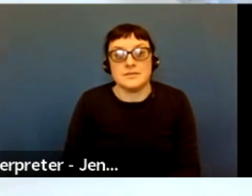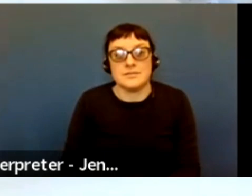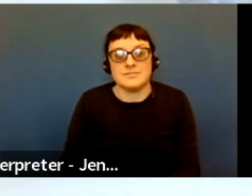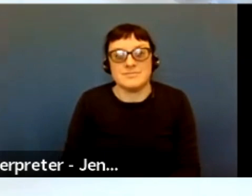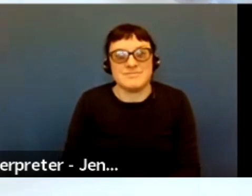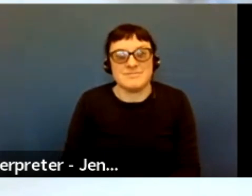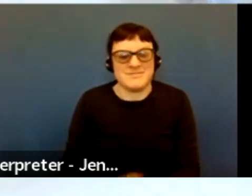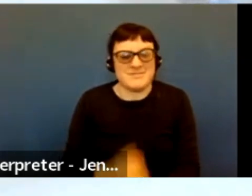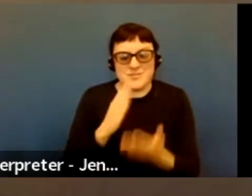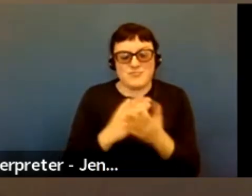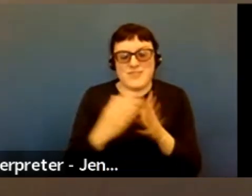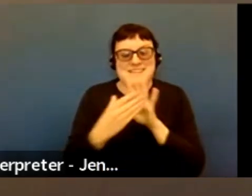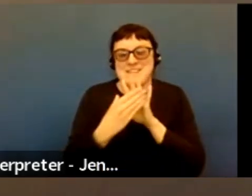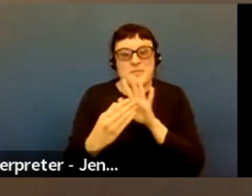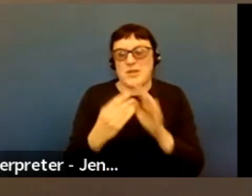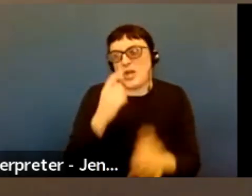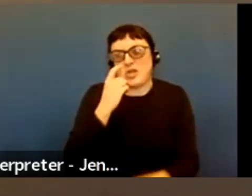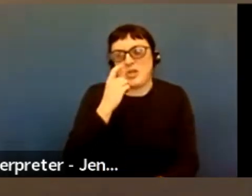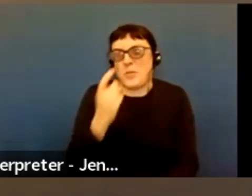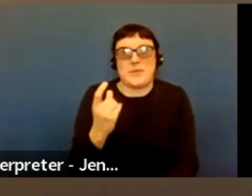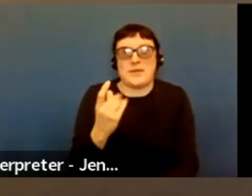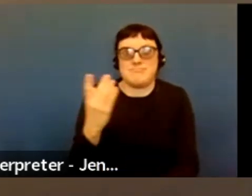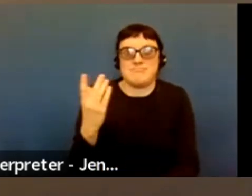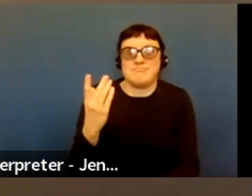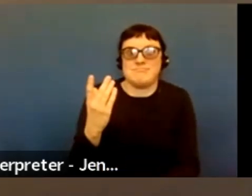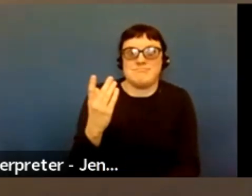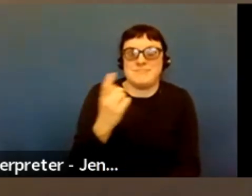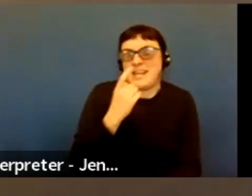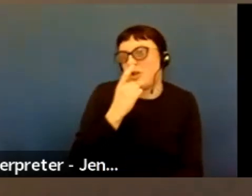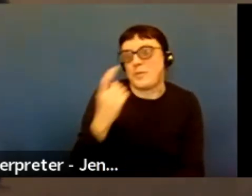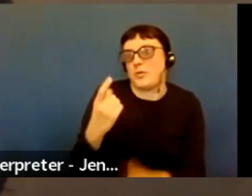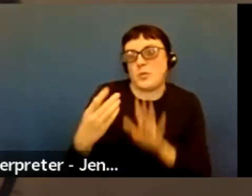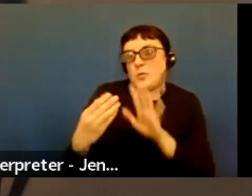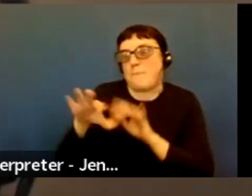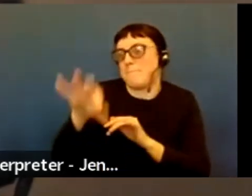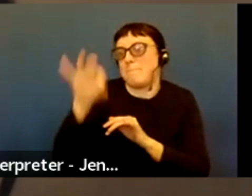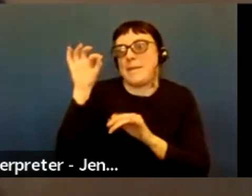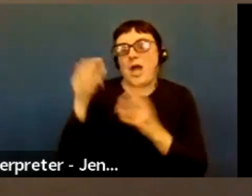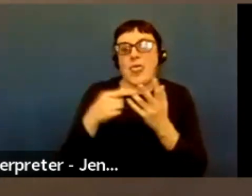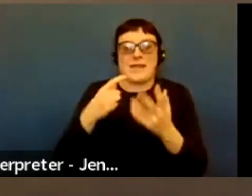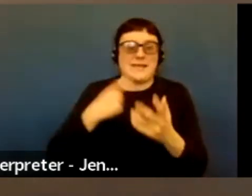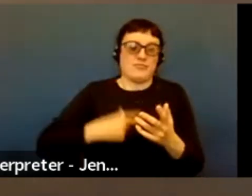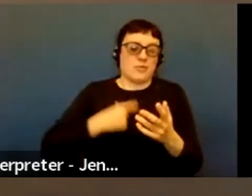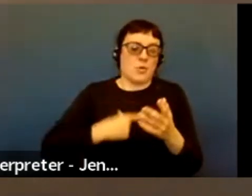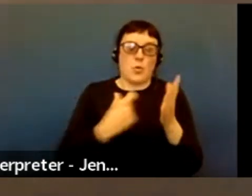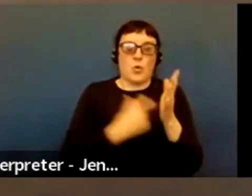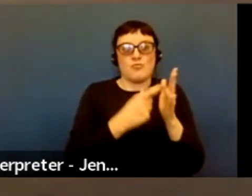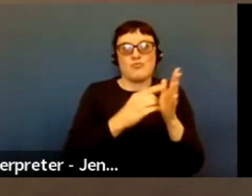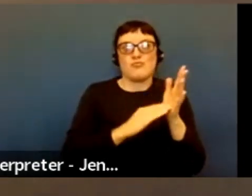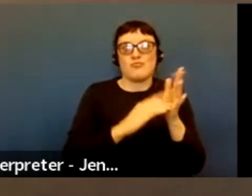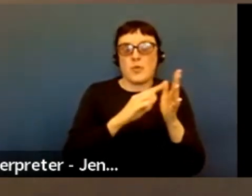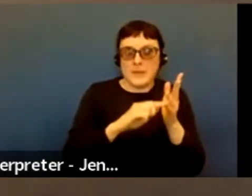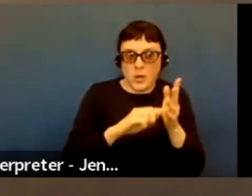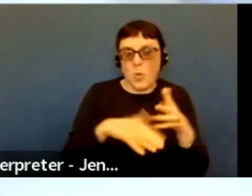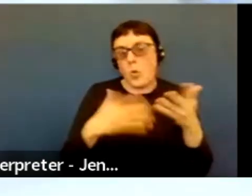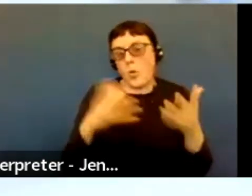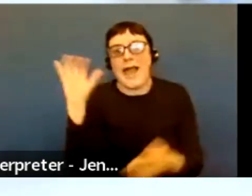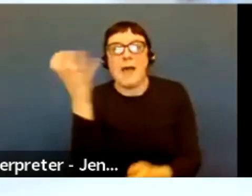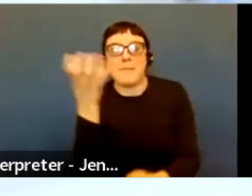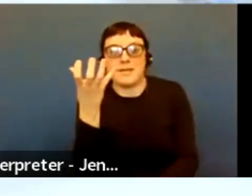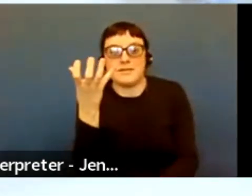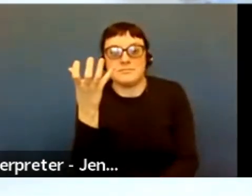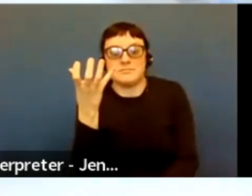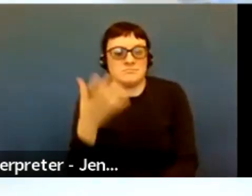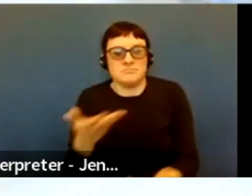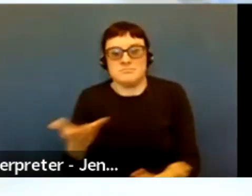Just getting its interpretation. It's really just an example, because it could just as easily have been, say, you know, Romeo, or if we're talking about Hamlet. Well, I